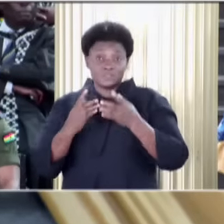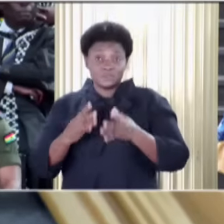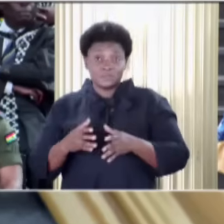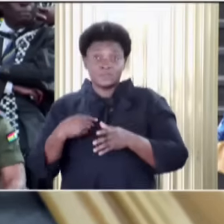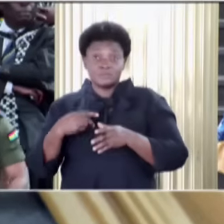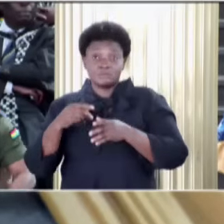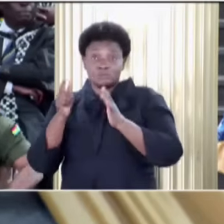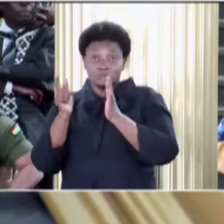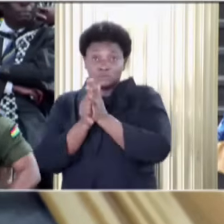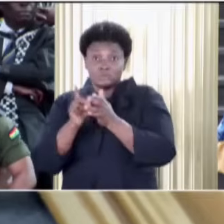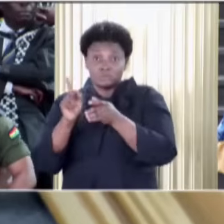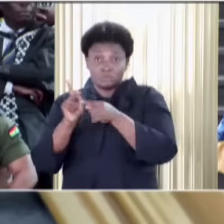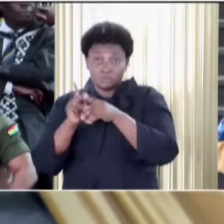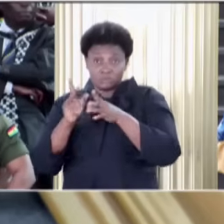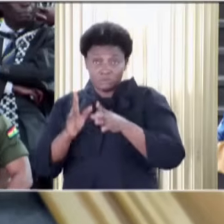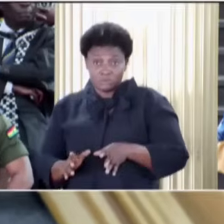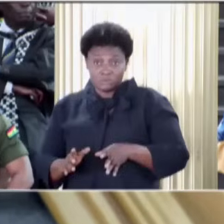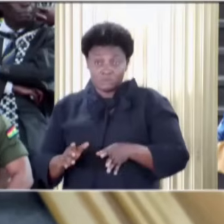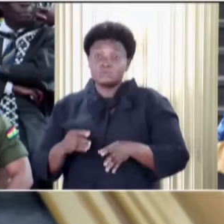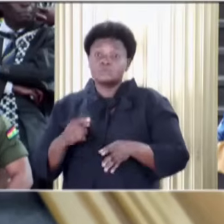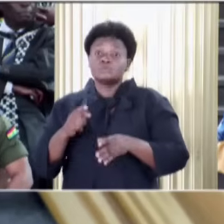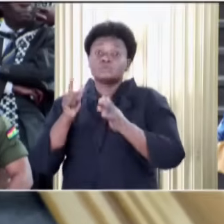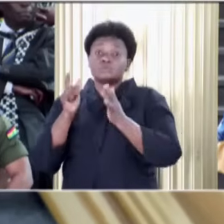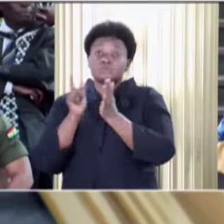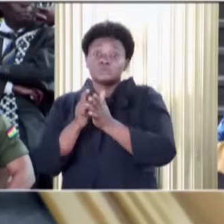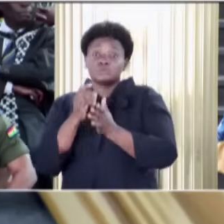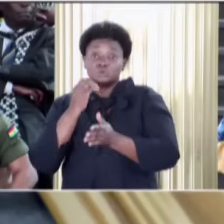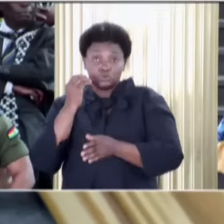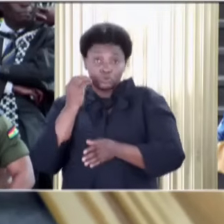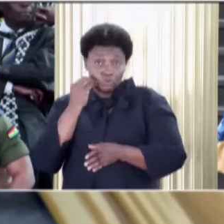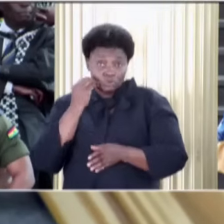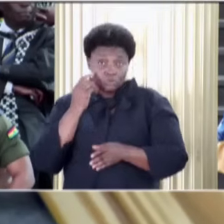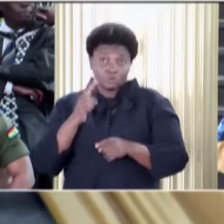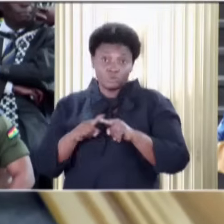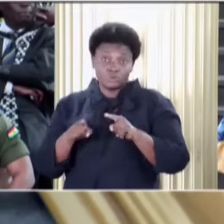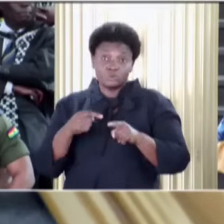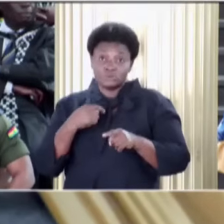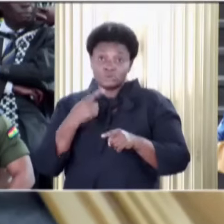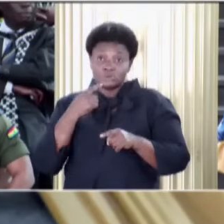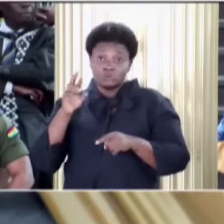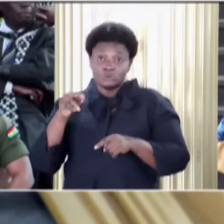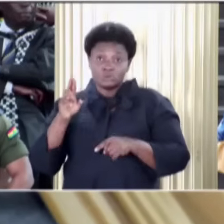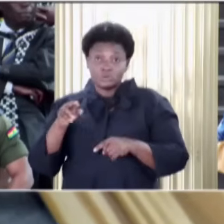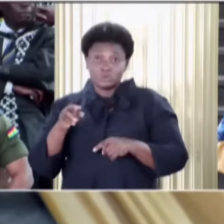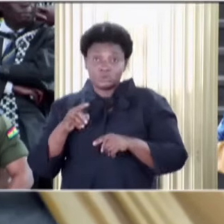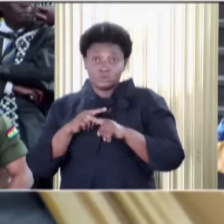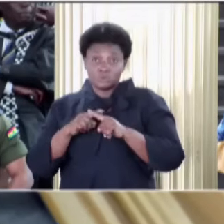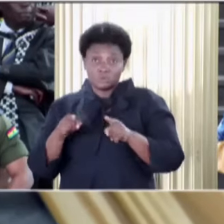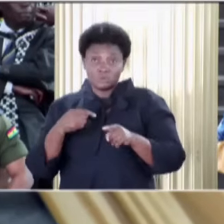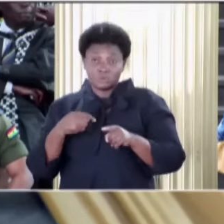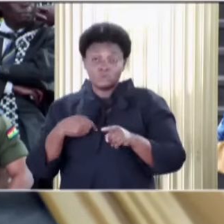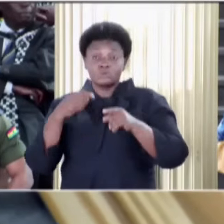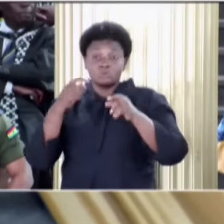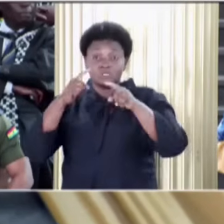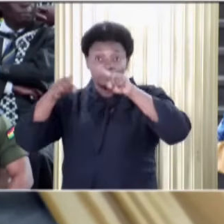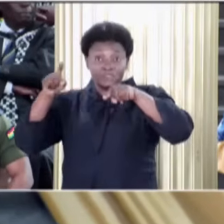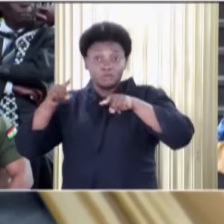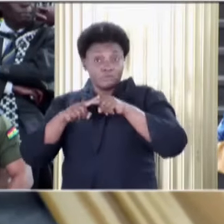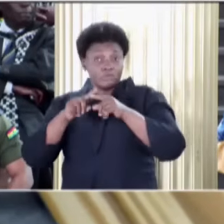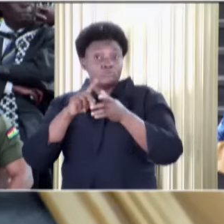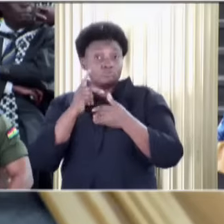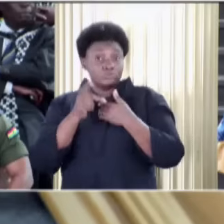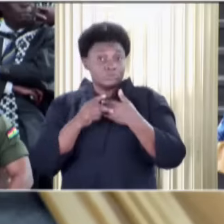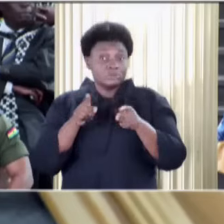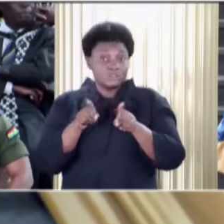practitioner. Currently, my media home is Channel 1 TV and City FM in Accra, where I'm the head of programs. And I also am